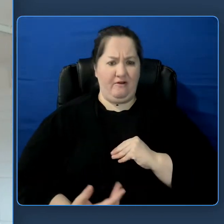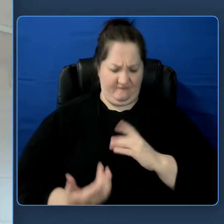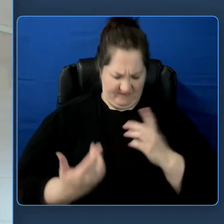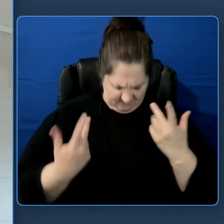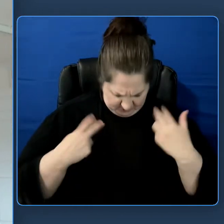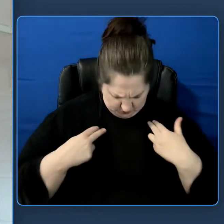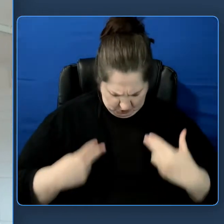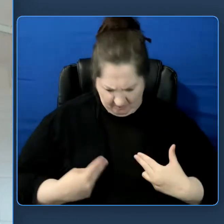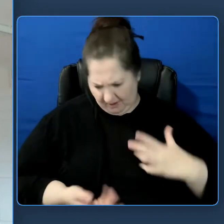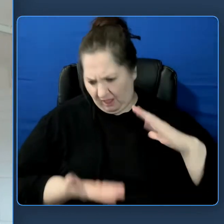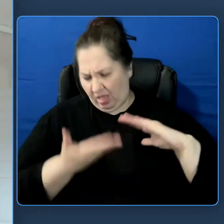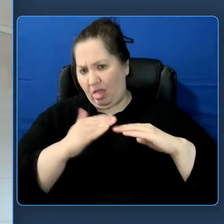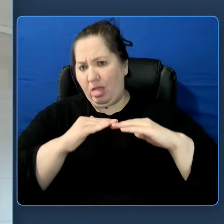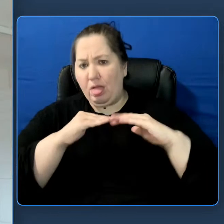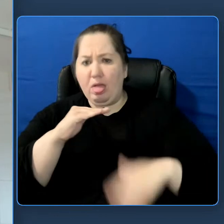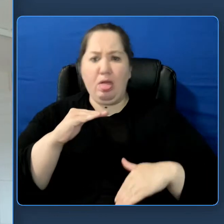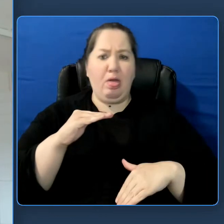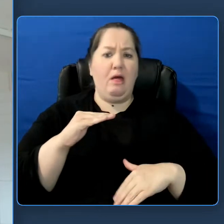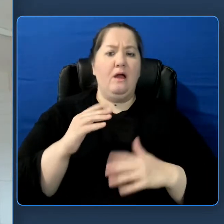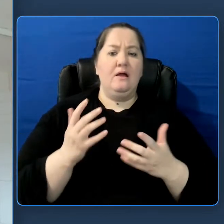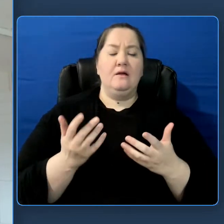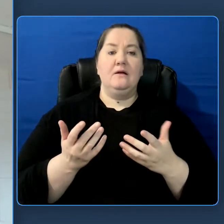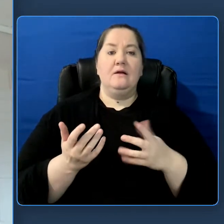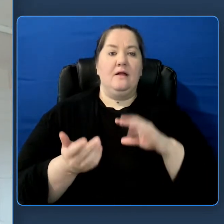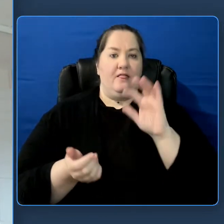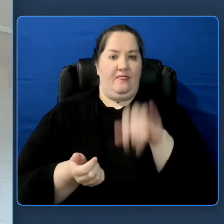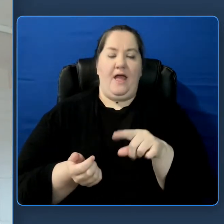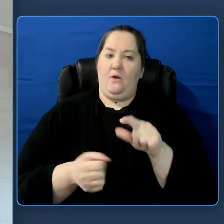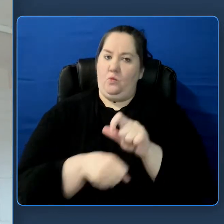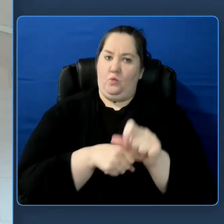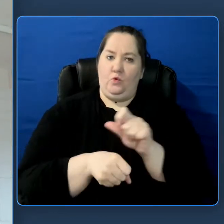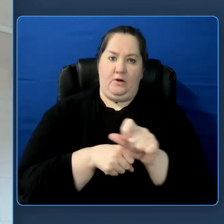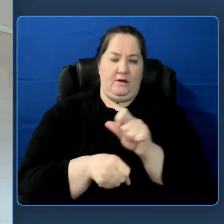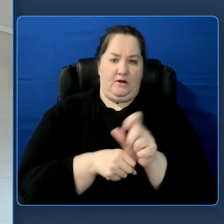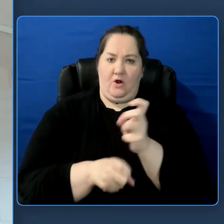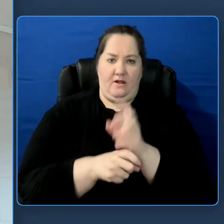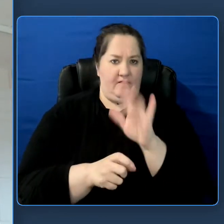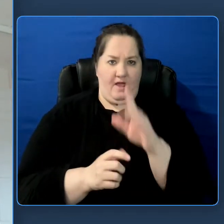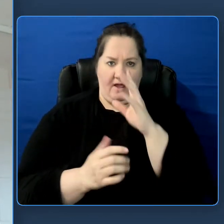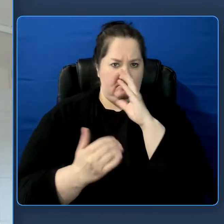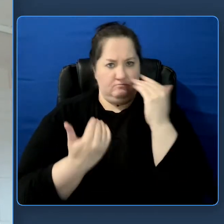restriction. So that's something we're really working hard on.